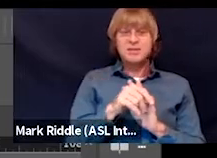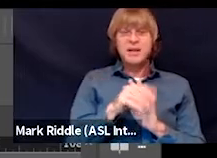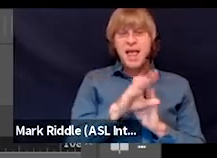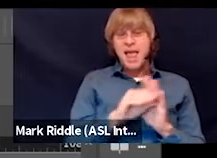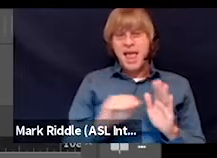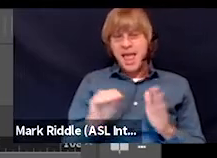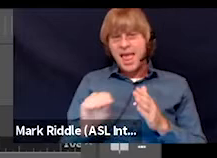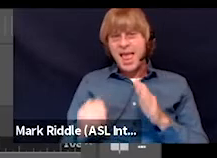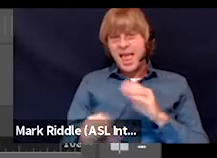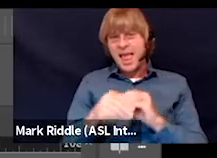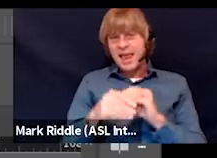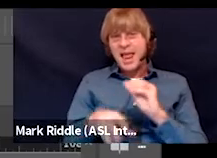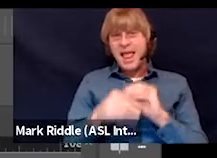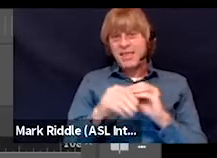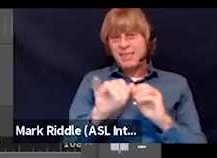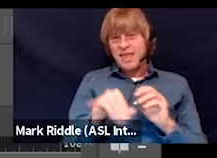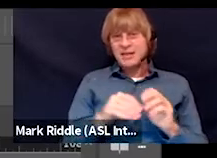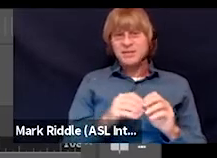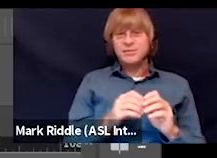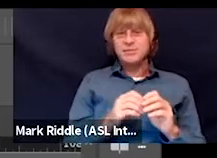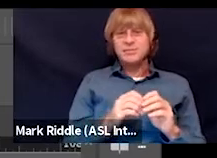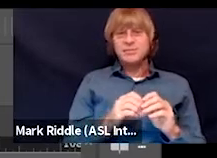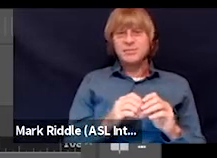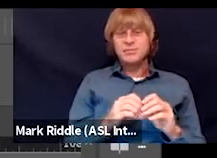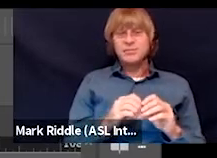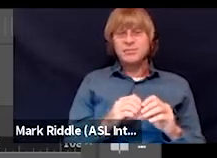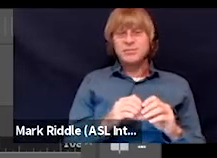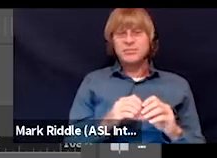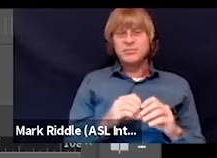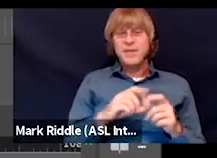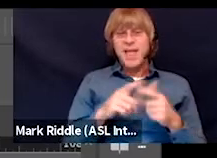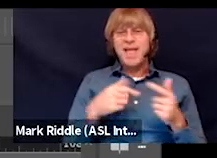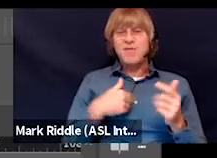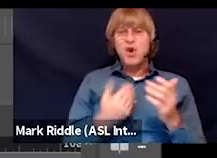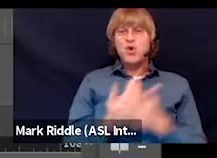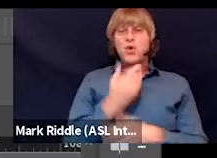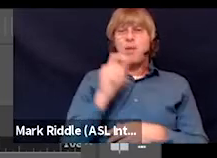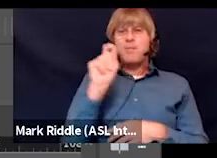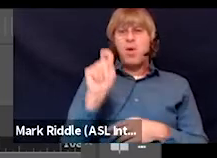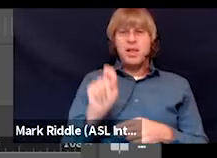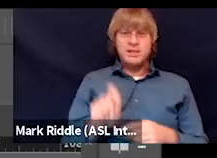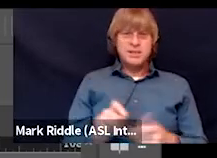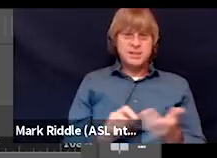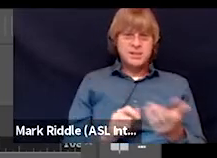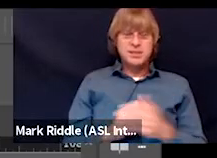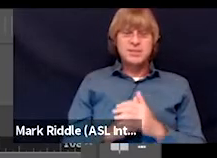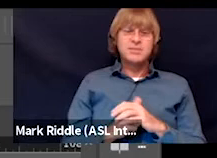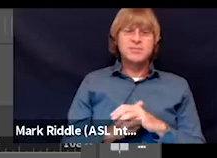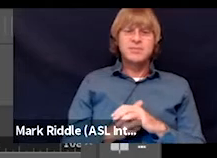it. I could add that. And so I've got some new bullets in here.